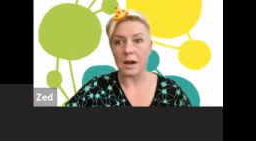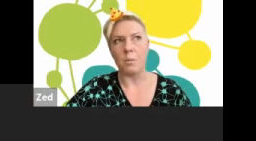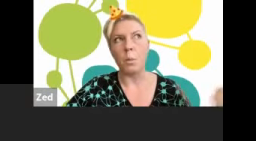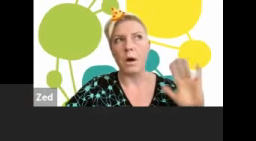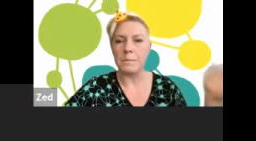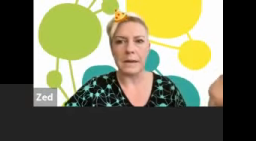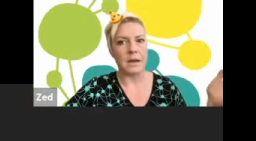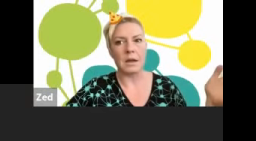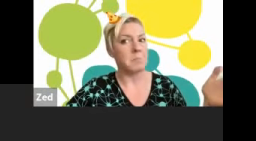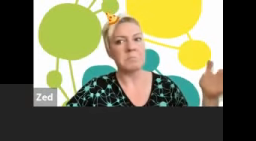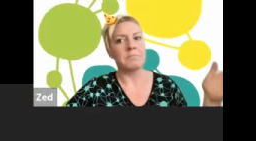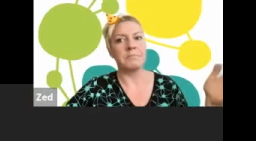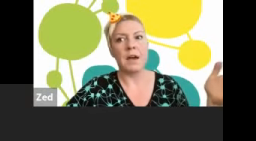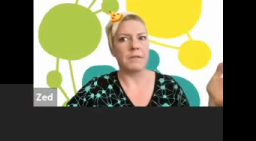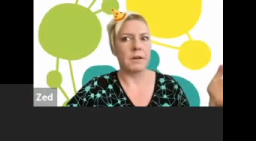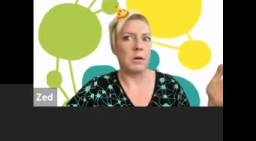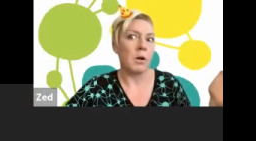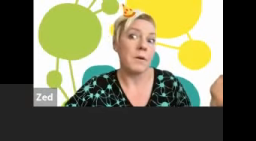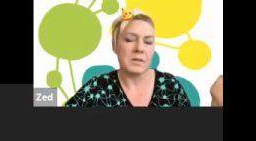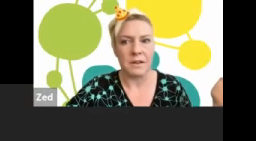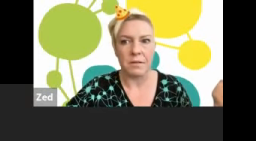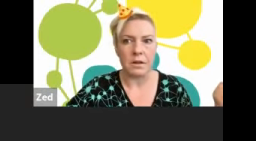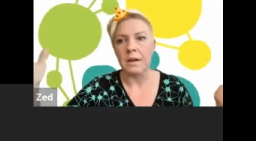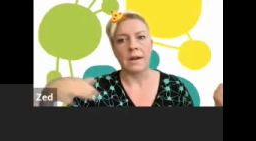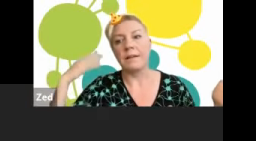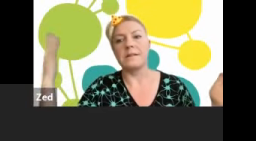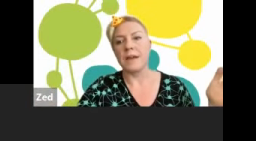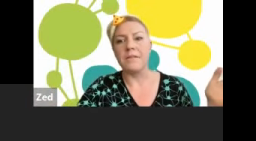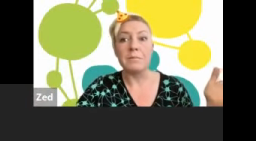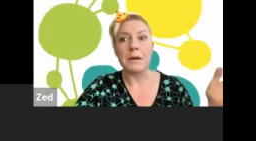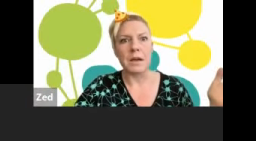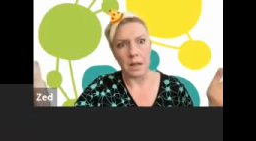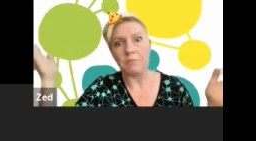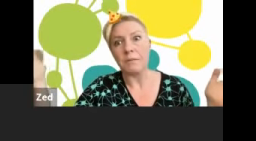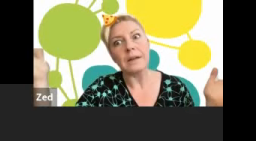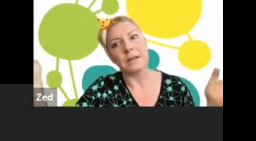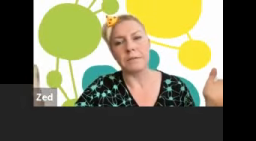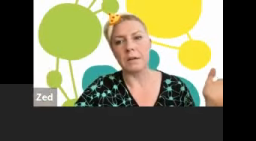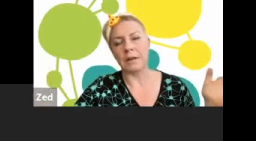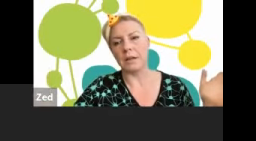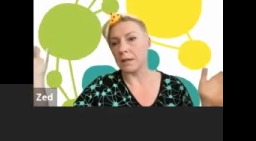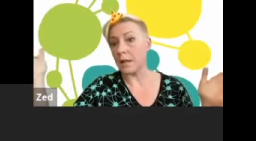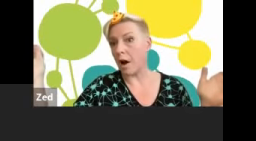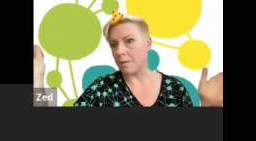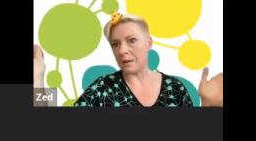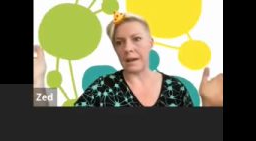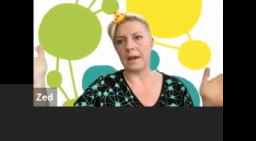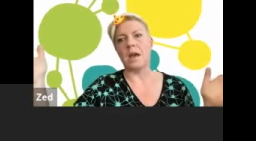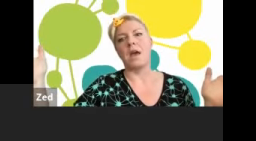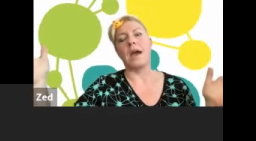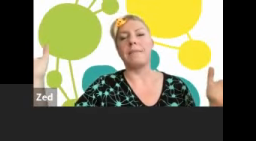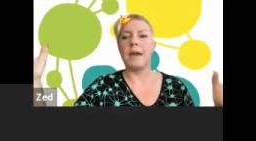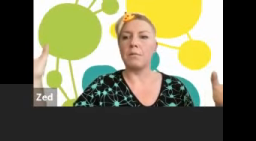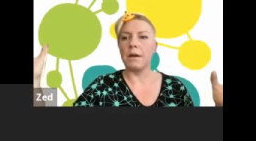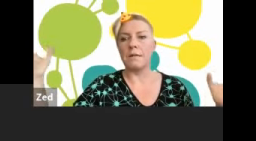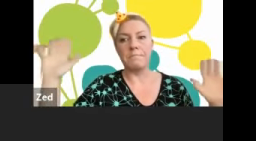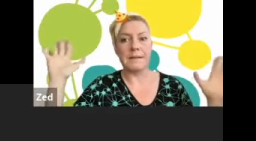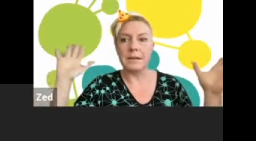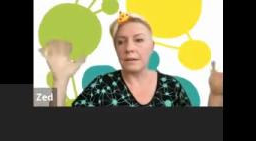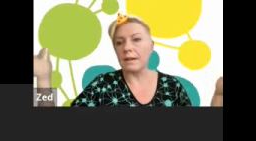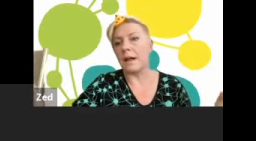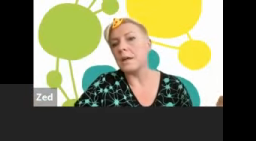signing? 1 being never or almost never, and then 7 being like really frequently, really commonly. And then